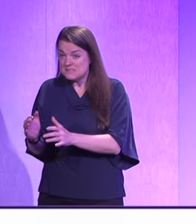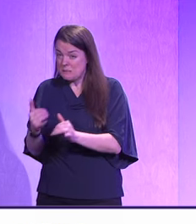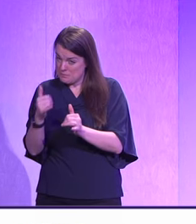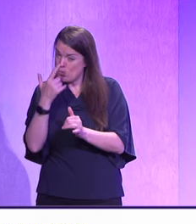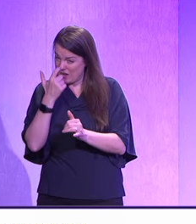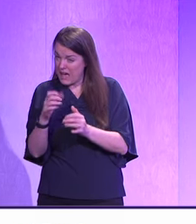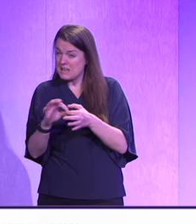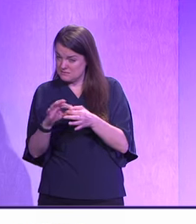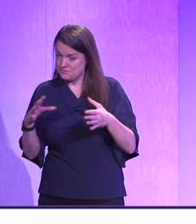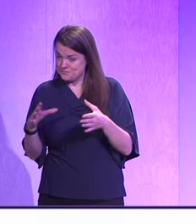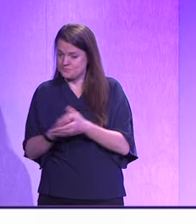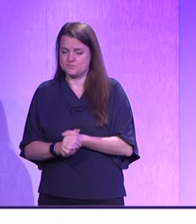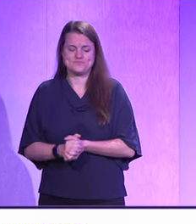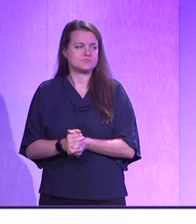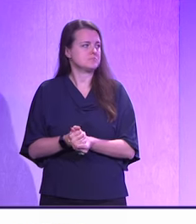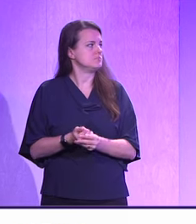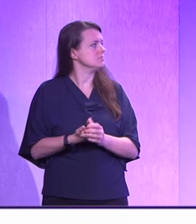time to value.